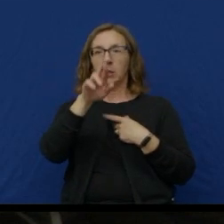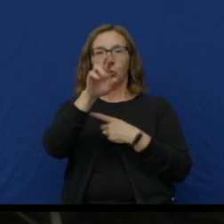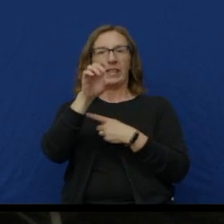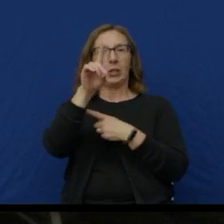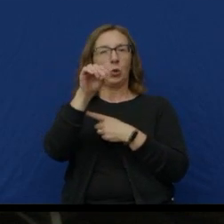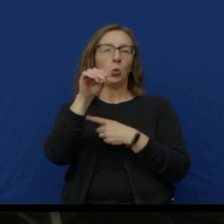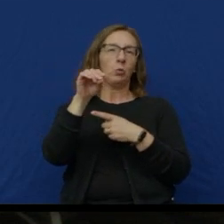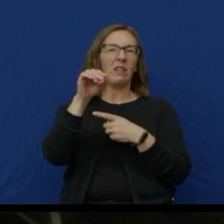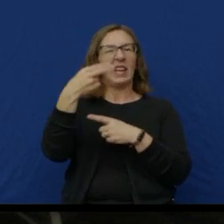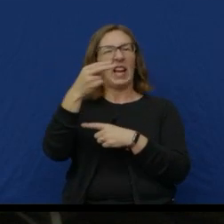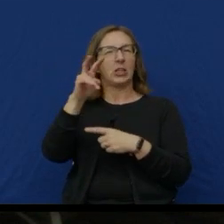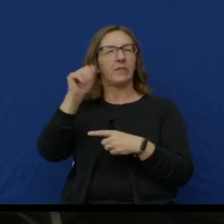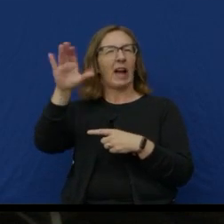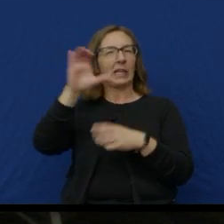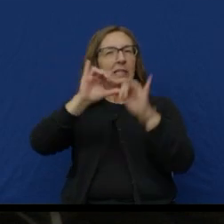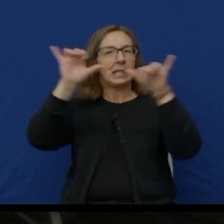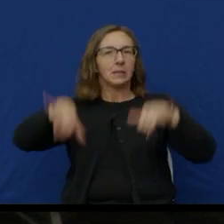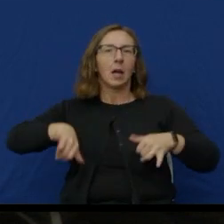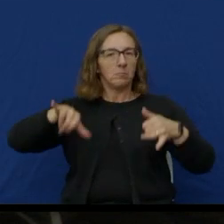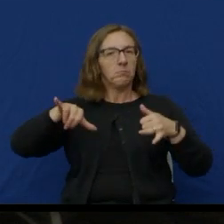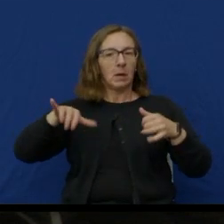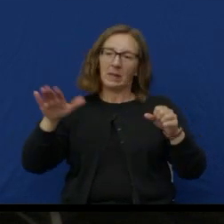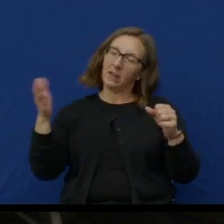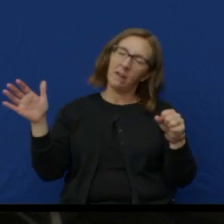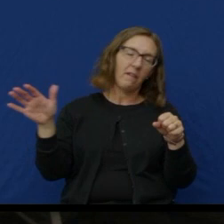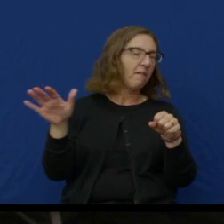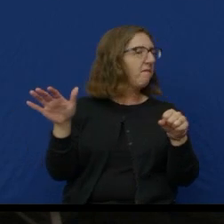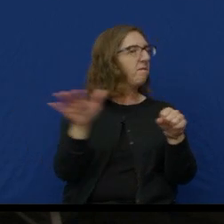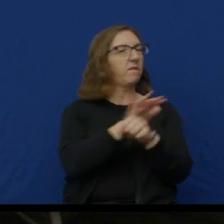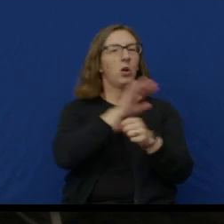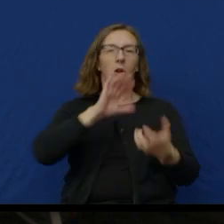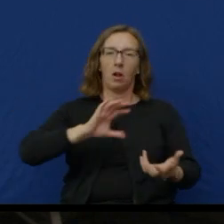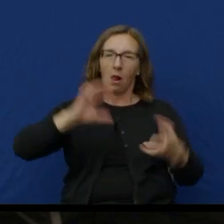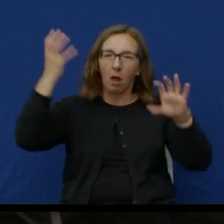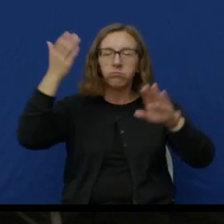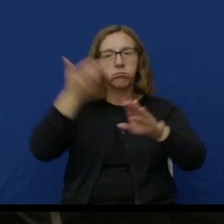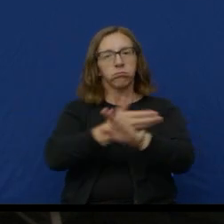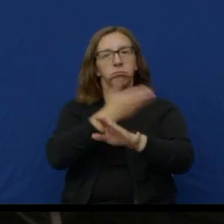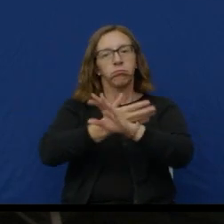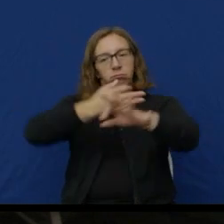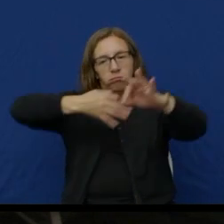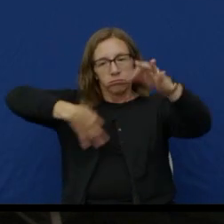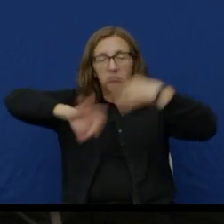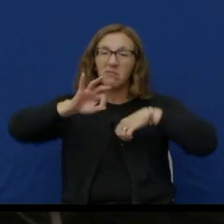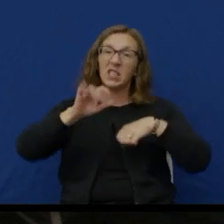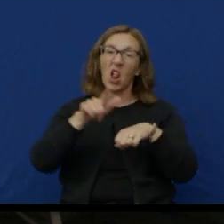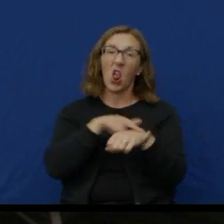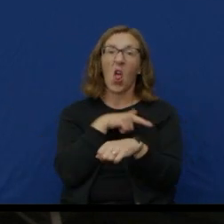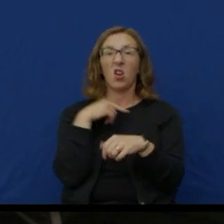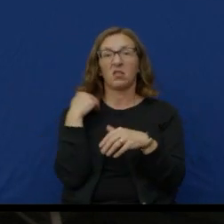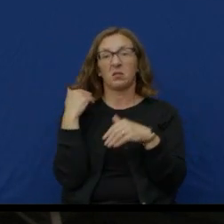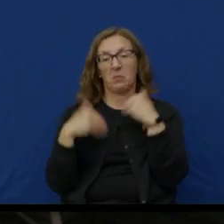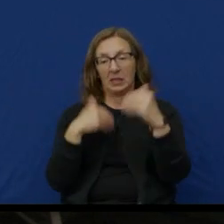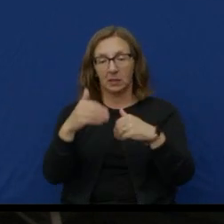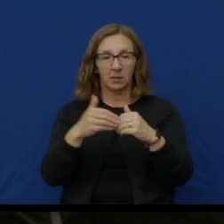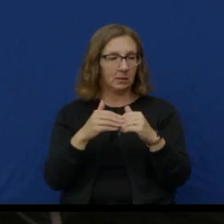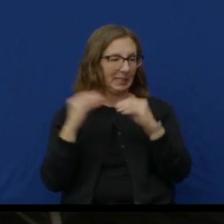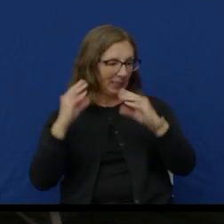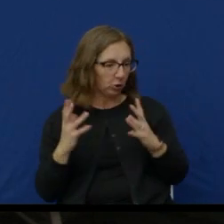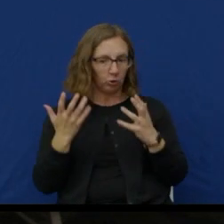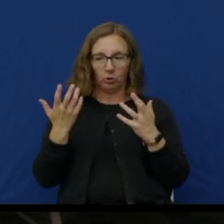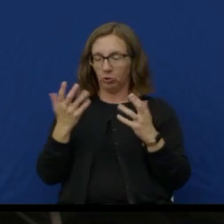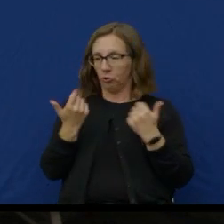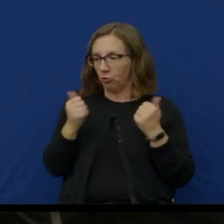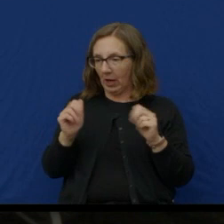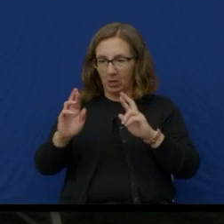HVAC system completely. And it's been a long process, and teachers are getting ready for open